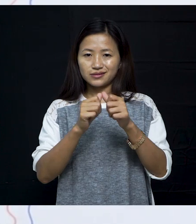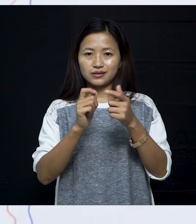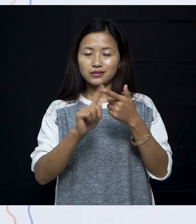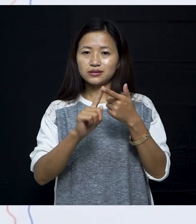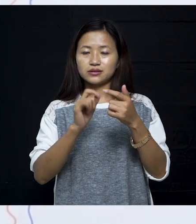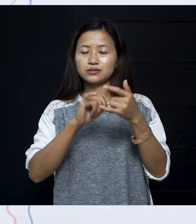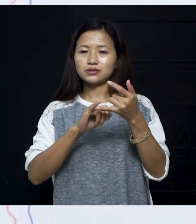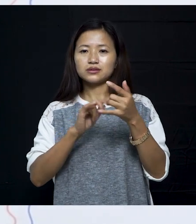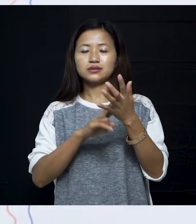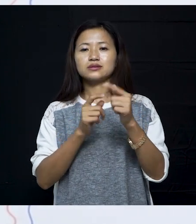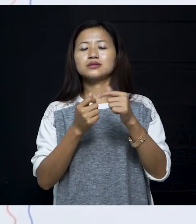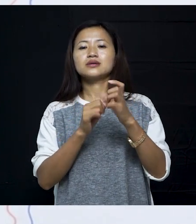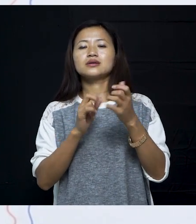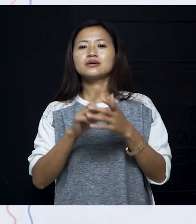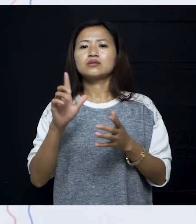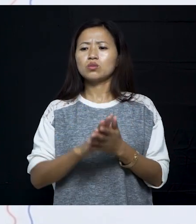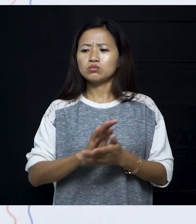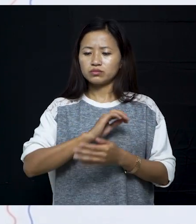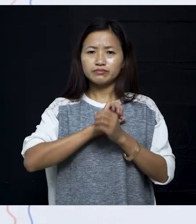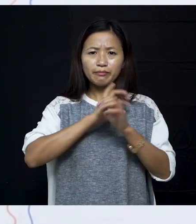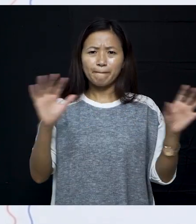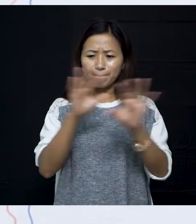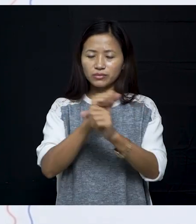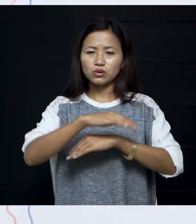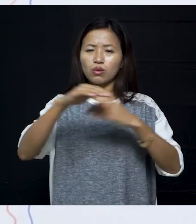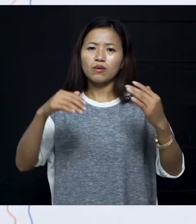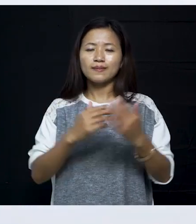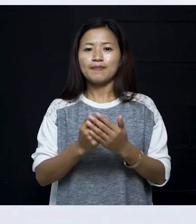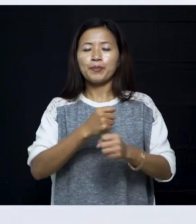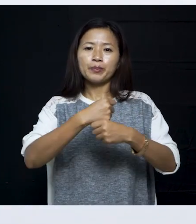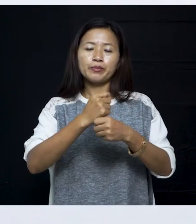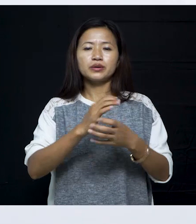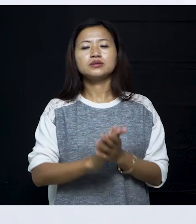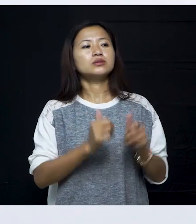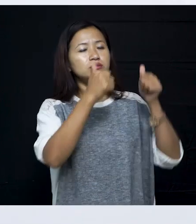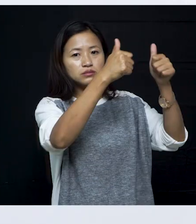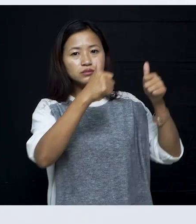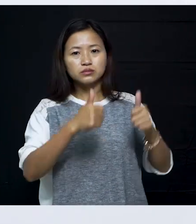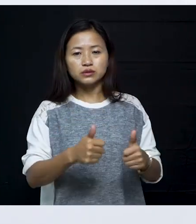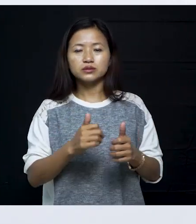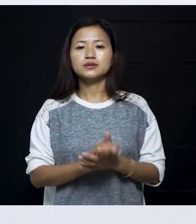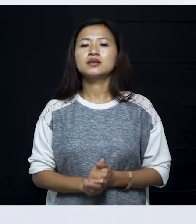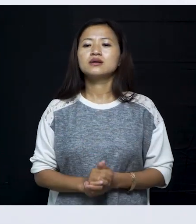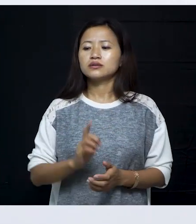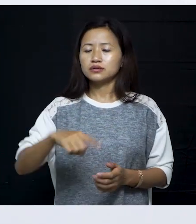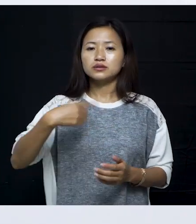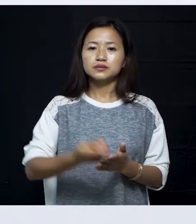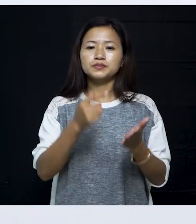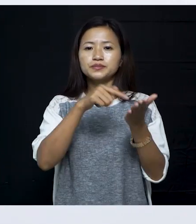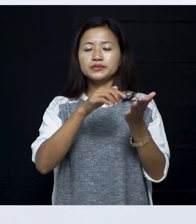are missing, you might miss the whole point of making a poster. Now, the next point that we have